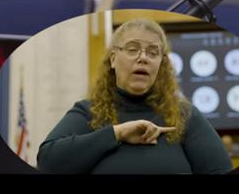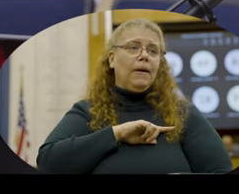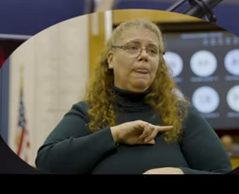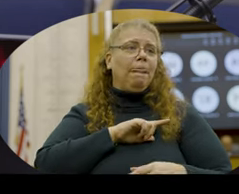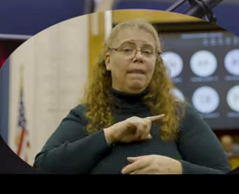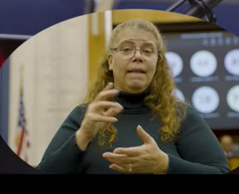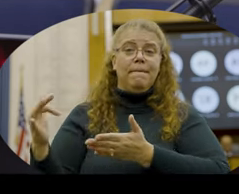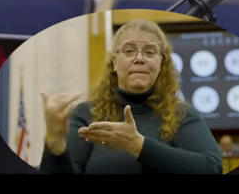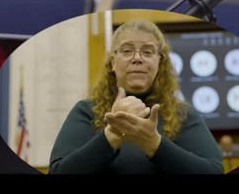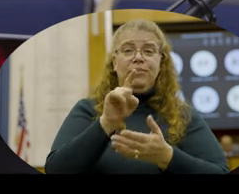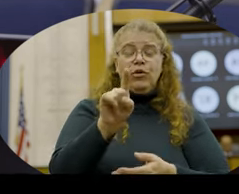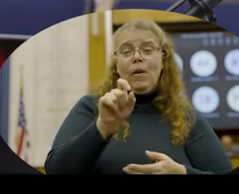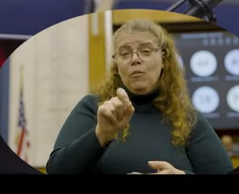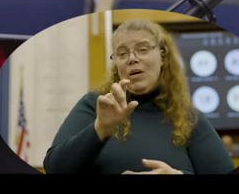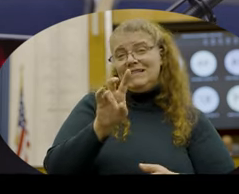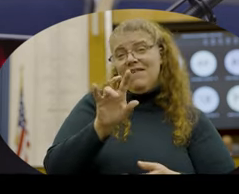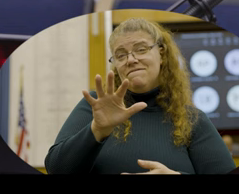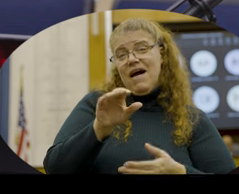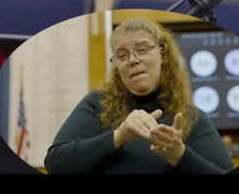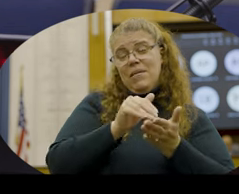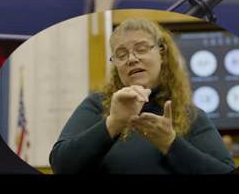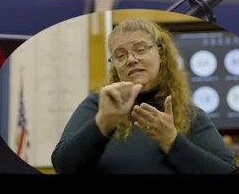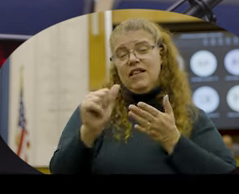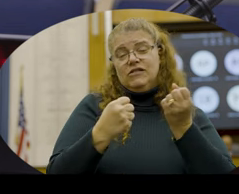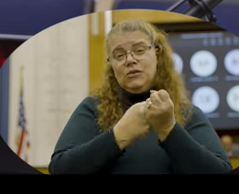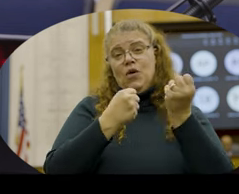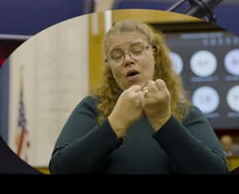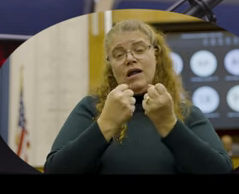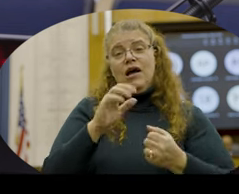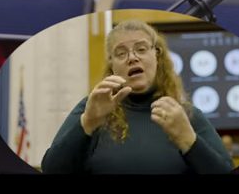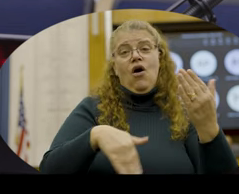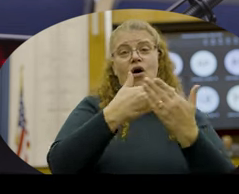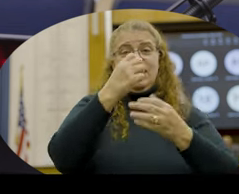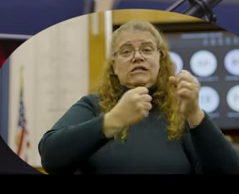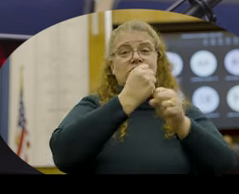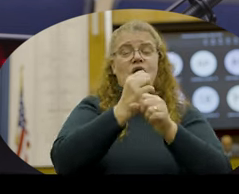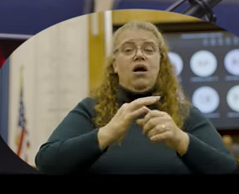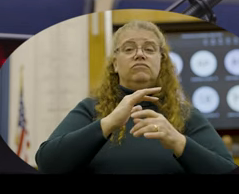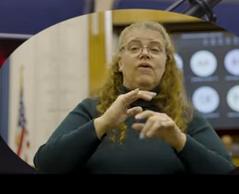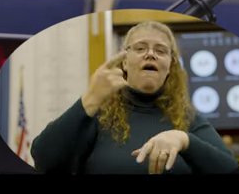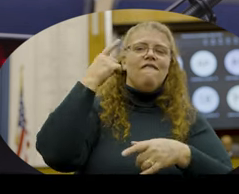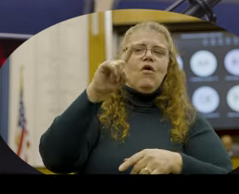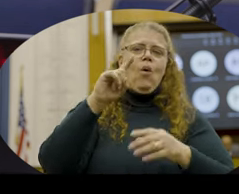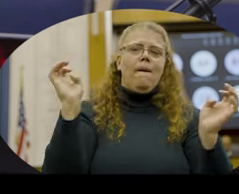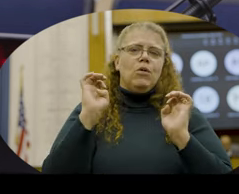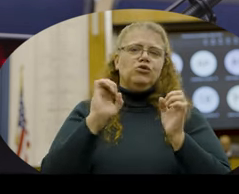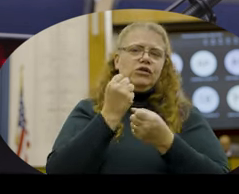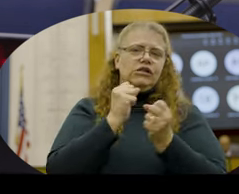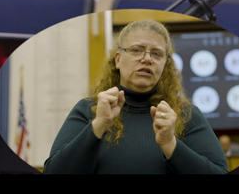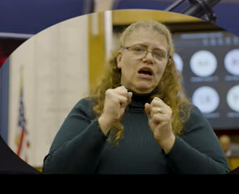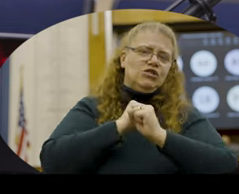we are allocating $1.75 million toward supporting a year-round emergency shelter. This is in addition to the